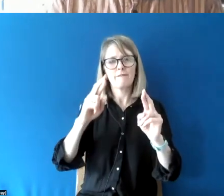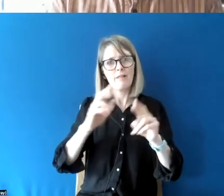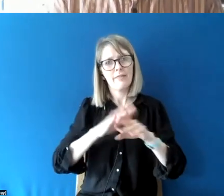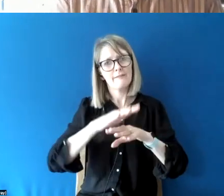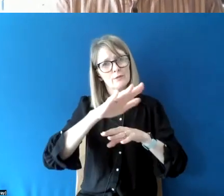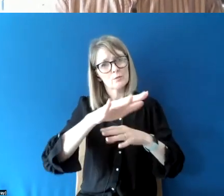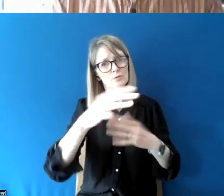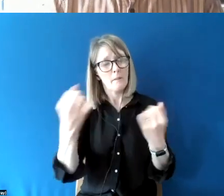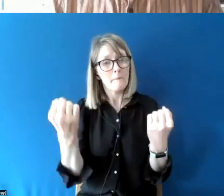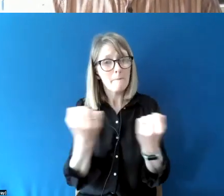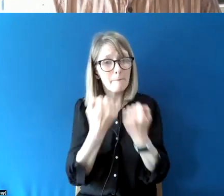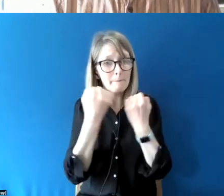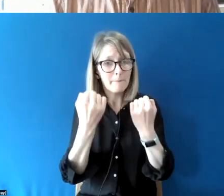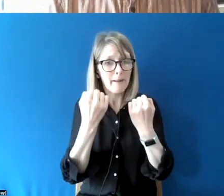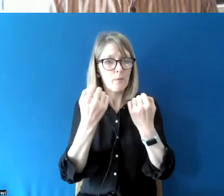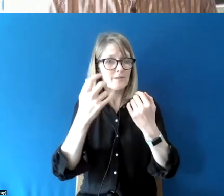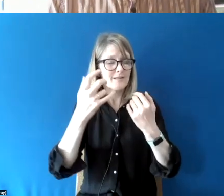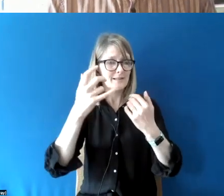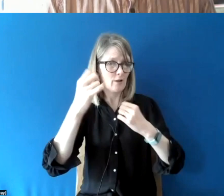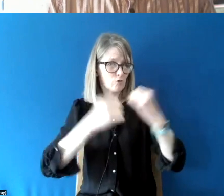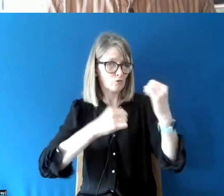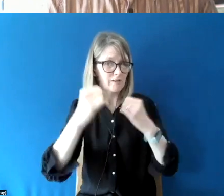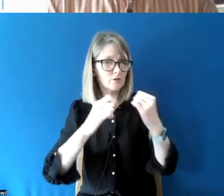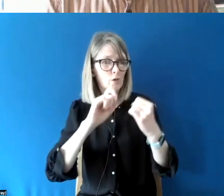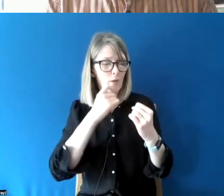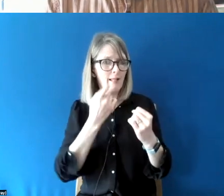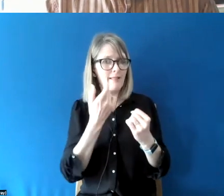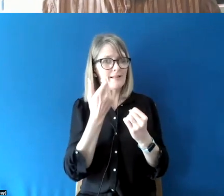be will take up these questions seriously.